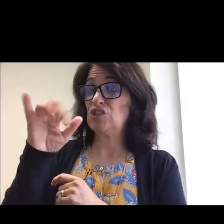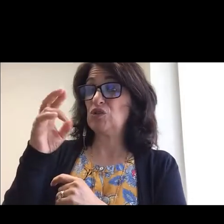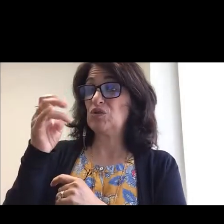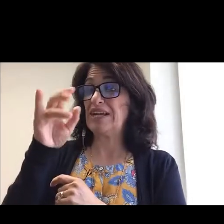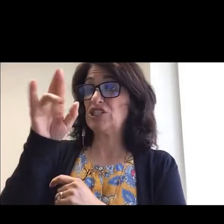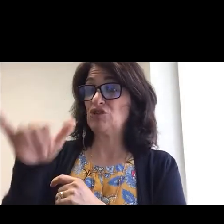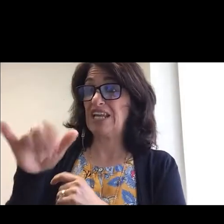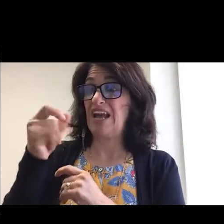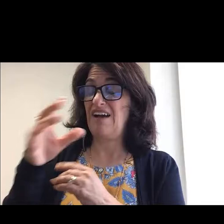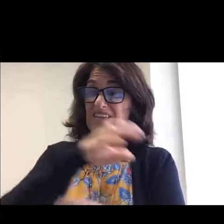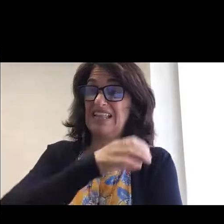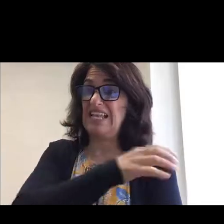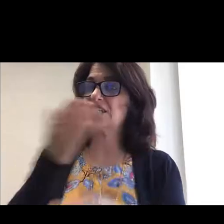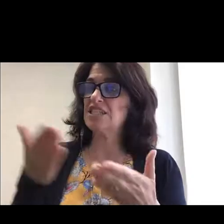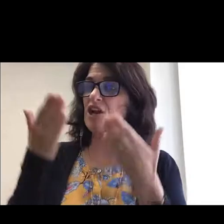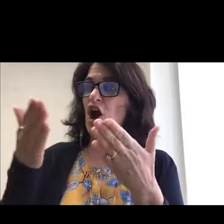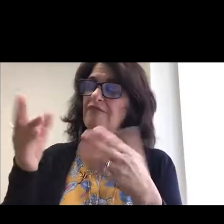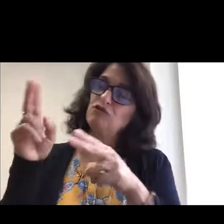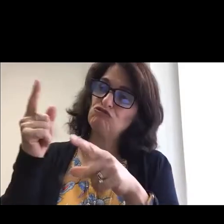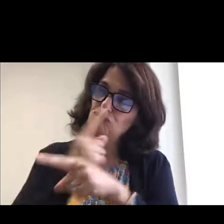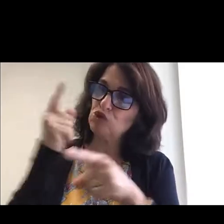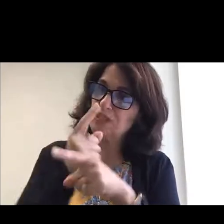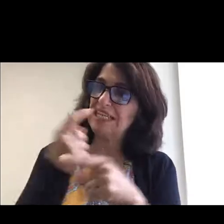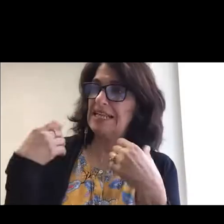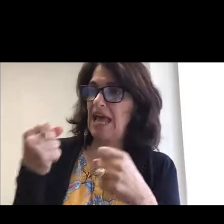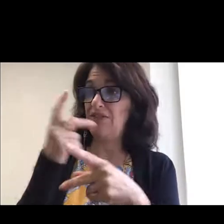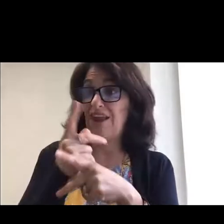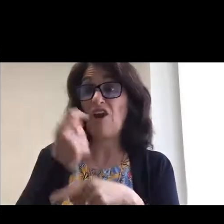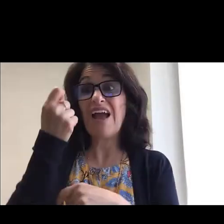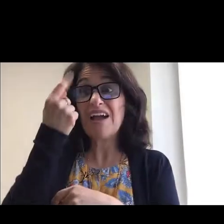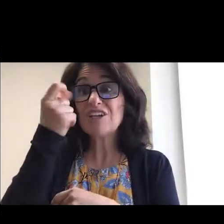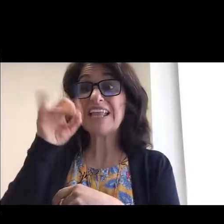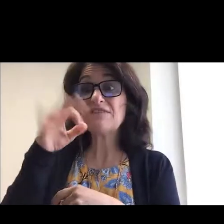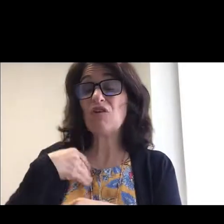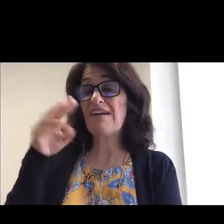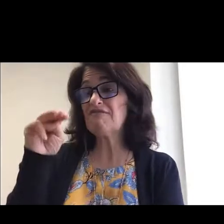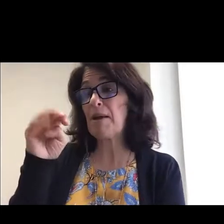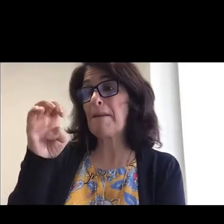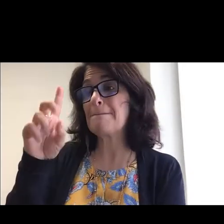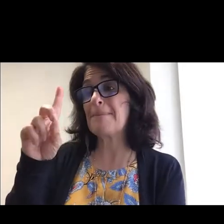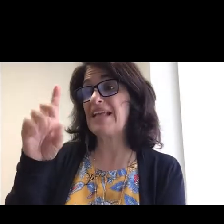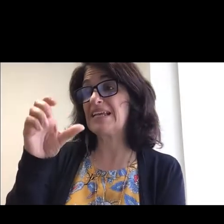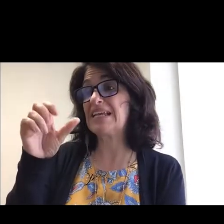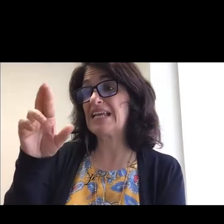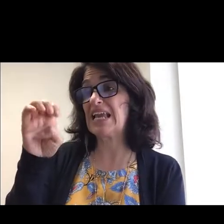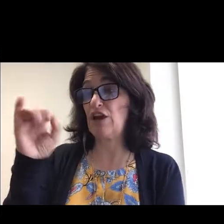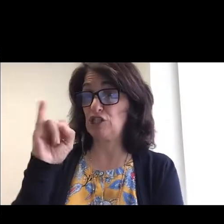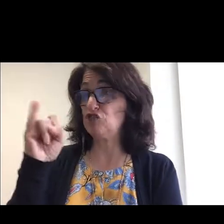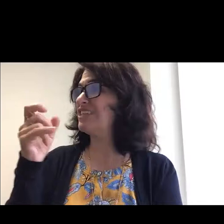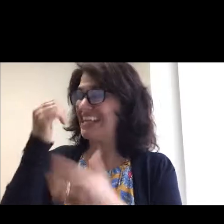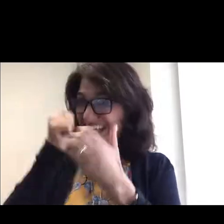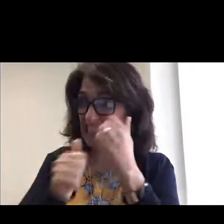care. For community members with Medicaid insurance, each county has a list that can be found through